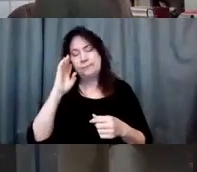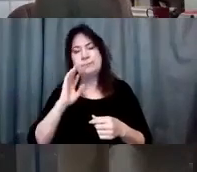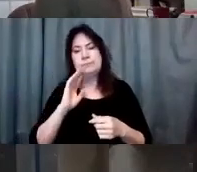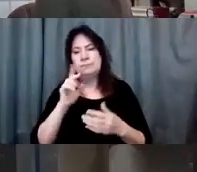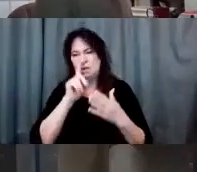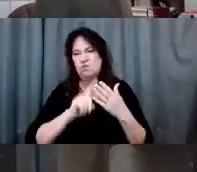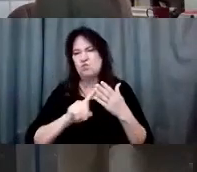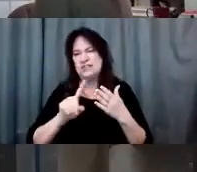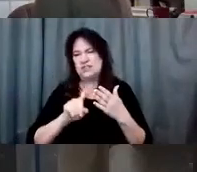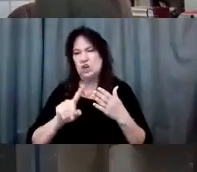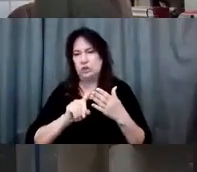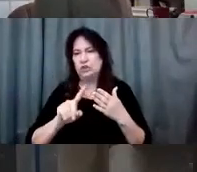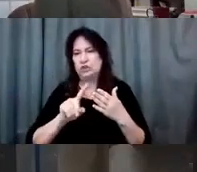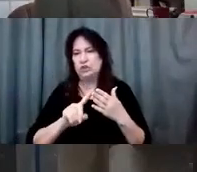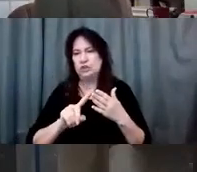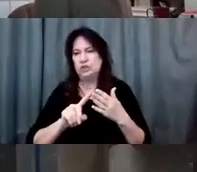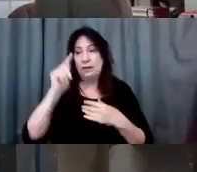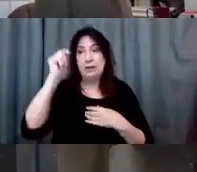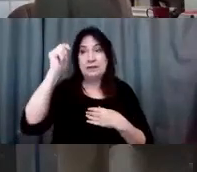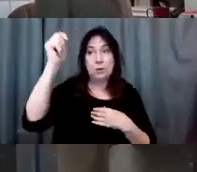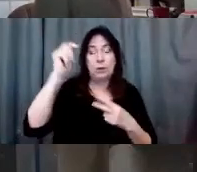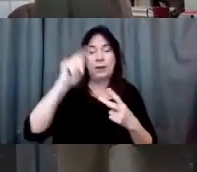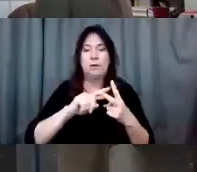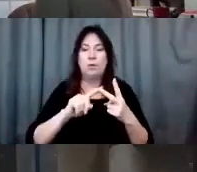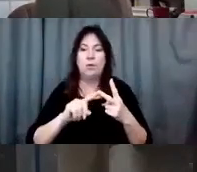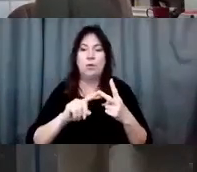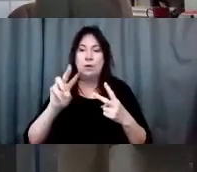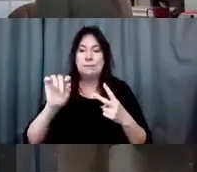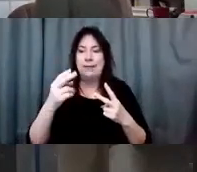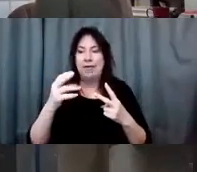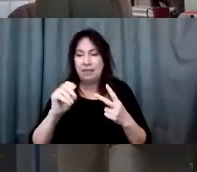research, whether it's theoretical, methodological, or empirical.